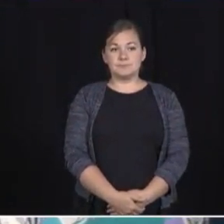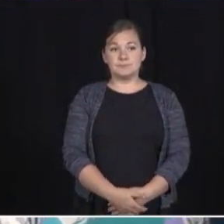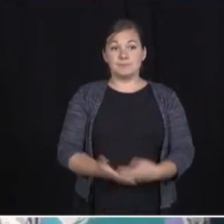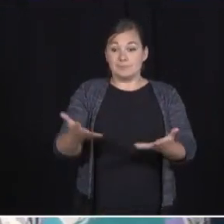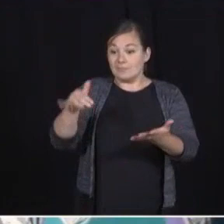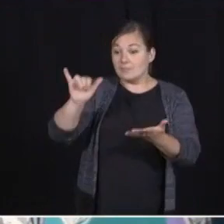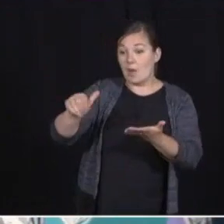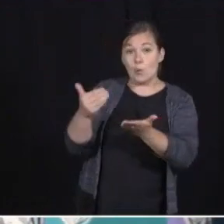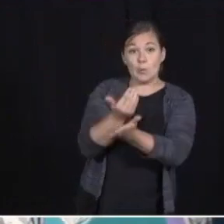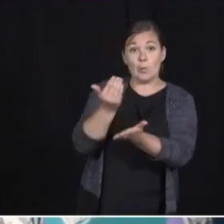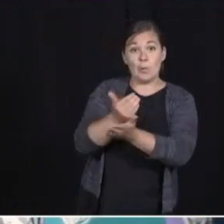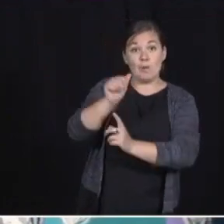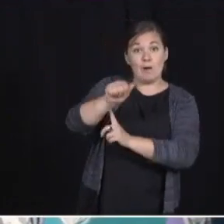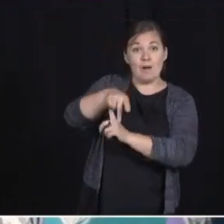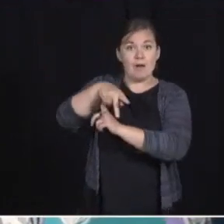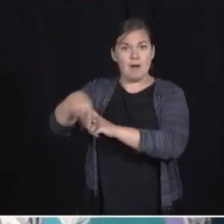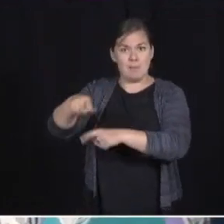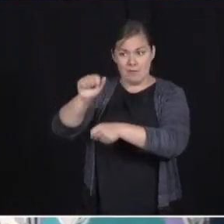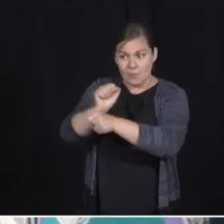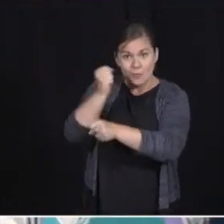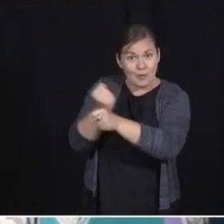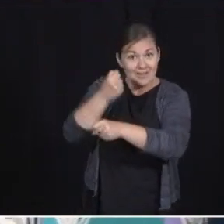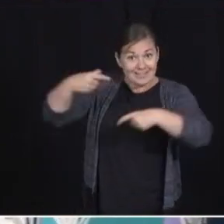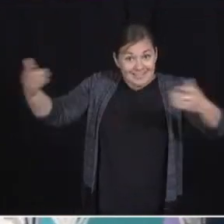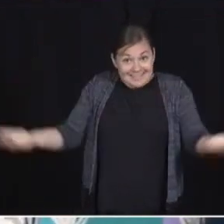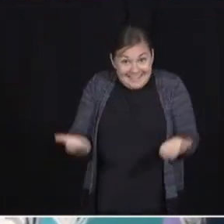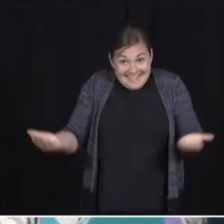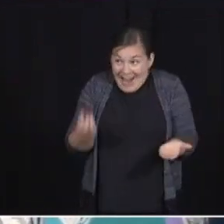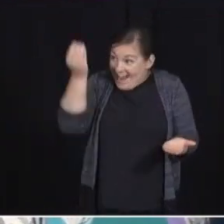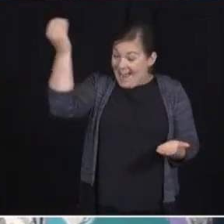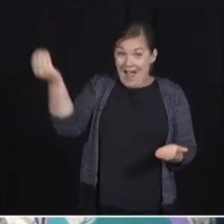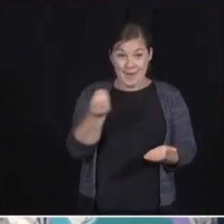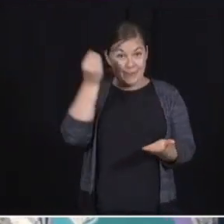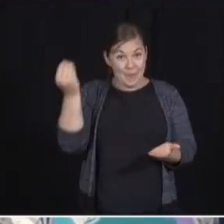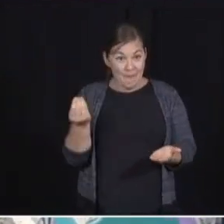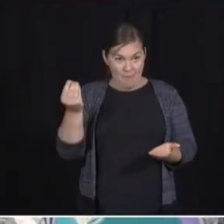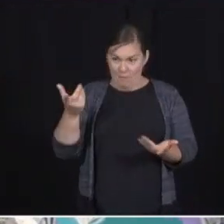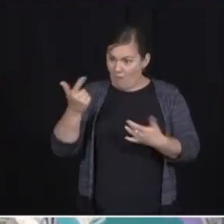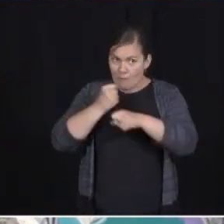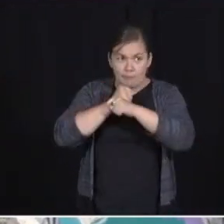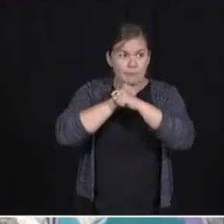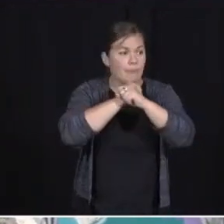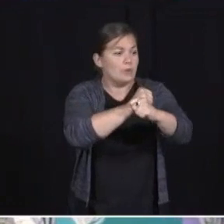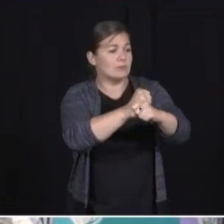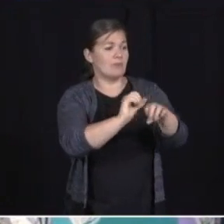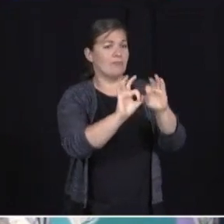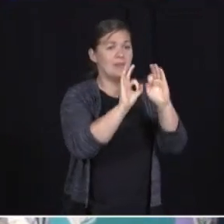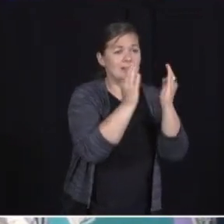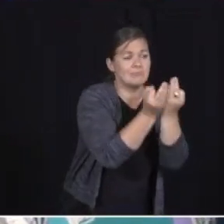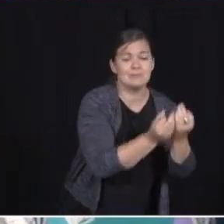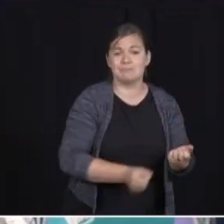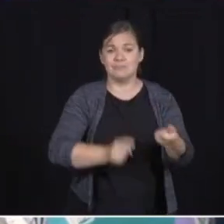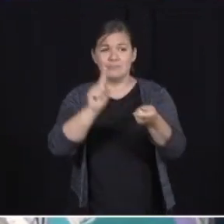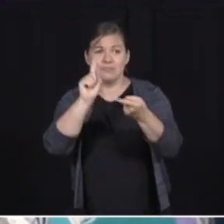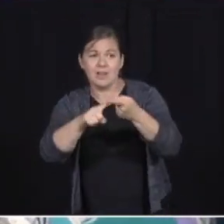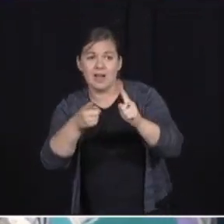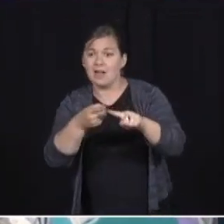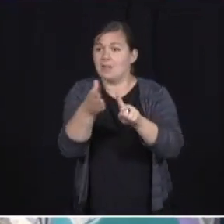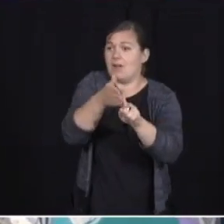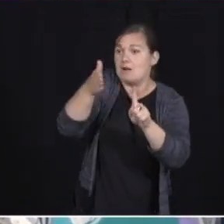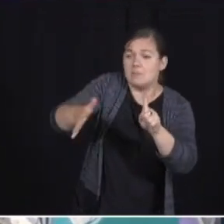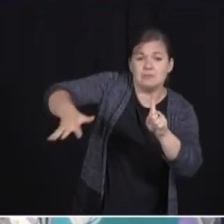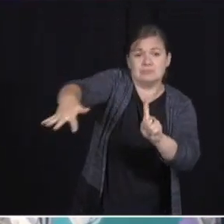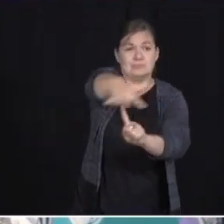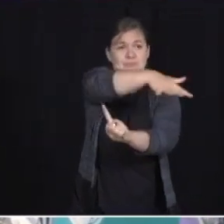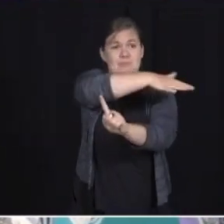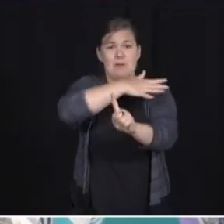is a new, Made in Ontario app that will help protect our families, friends, and neighbors. It's free, it's